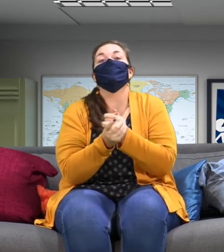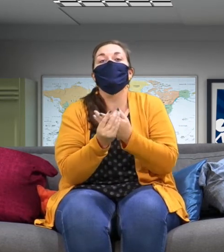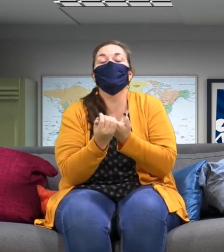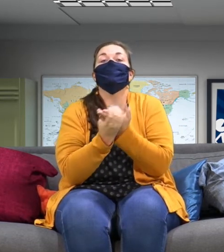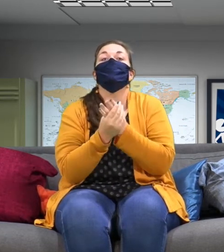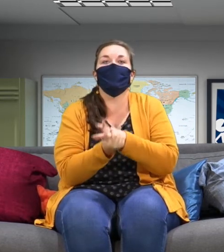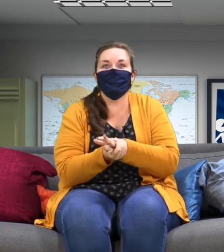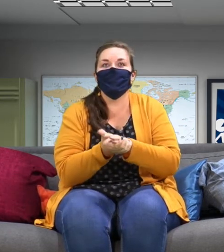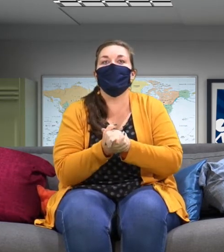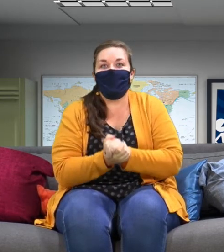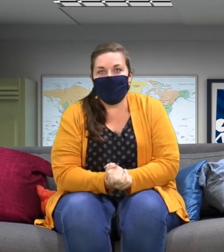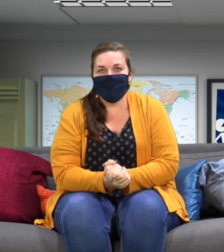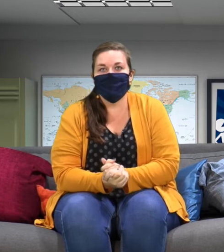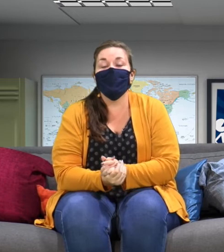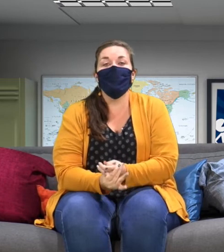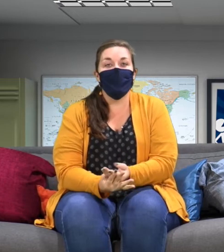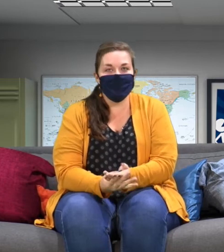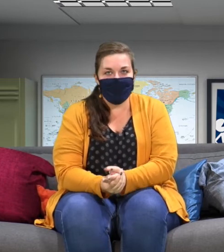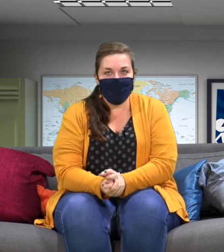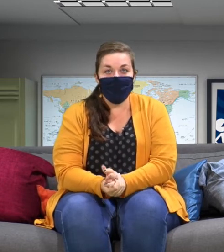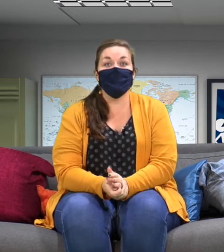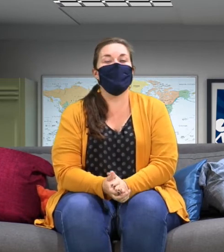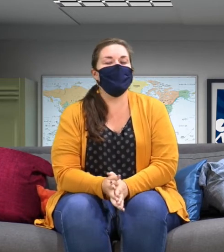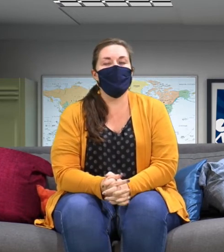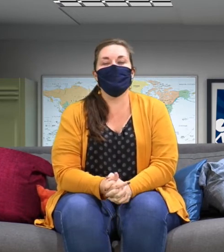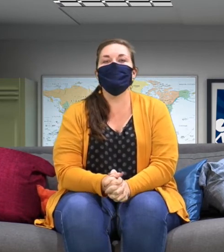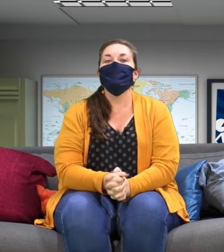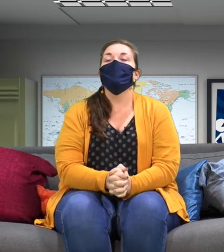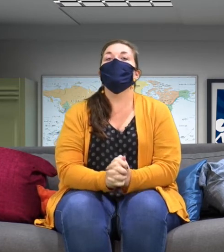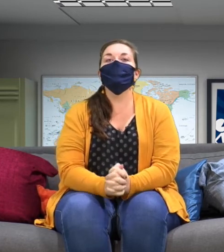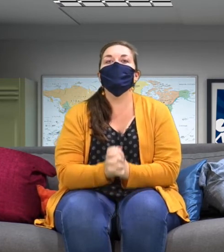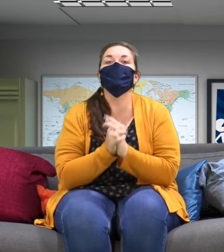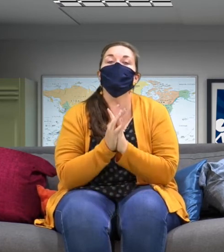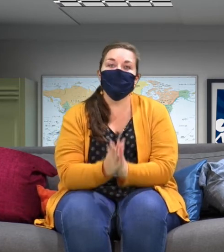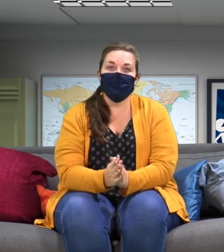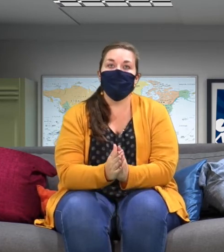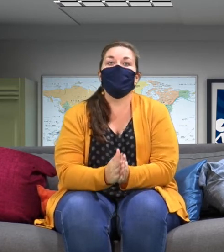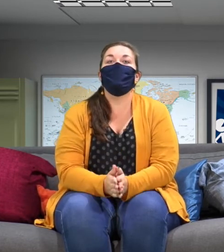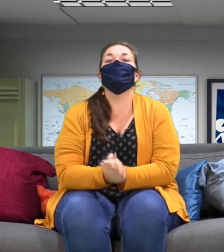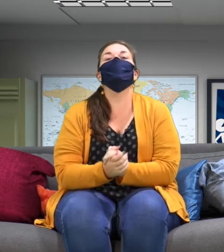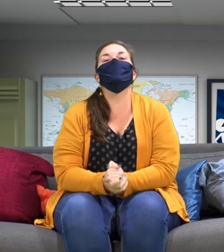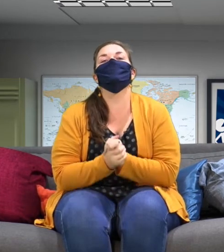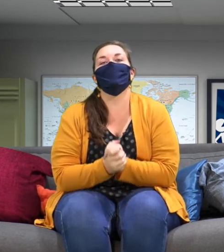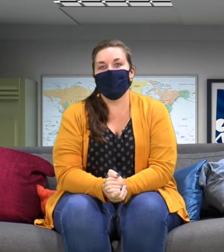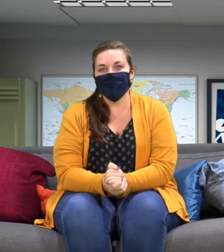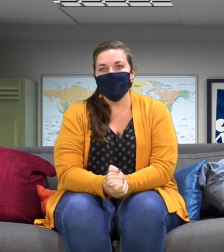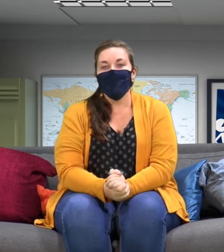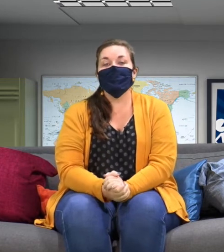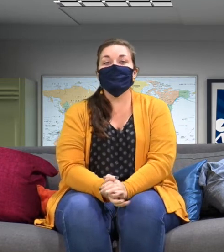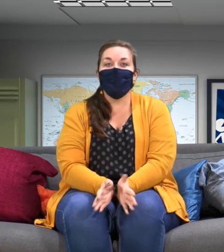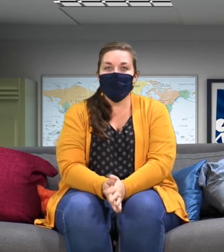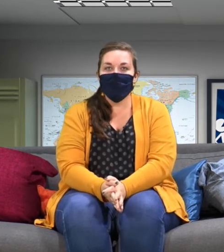for this week is to wash your hands. So when you wash them, which is very important, make sure that you wash them for at least 20